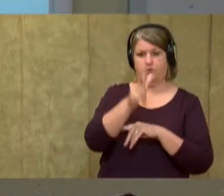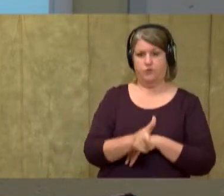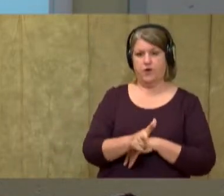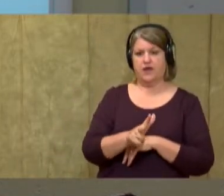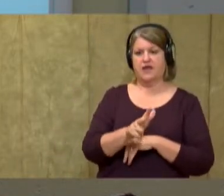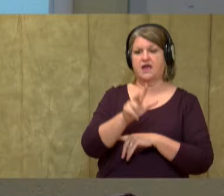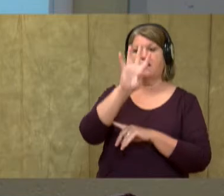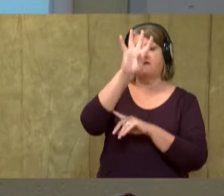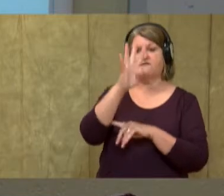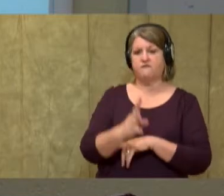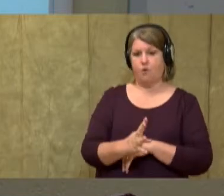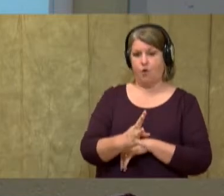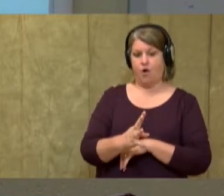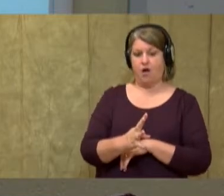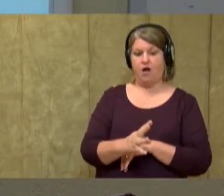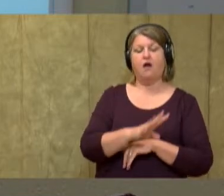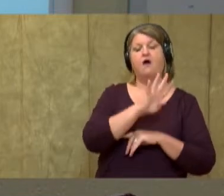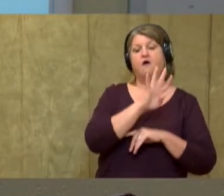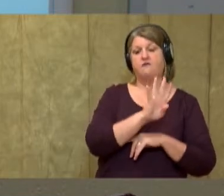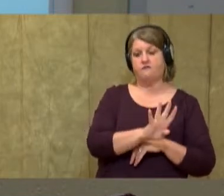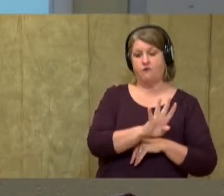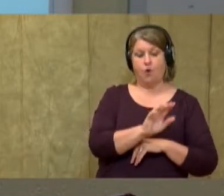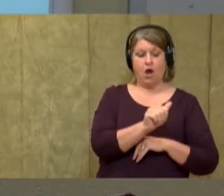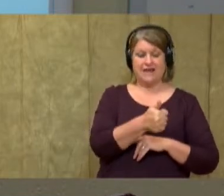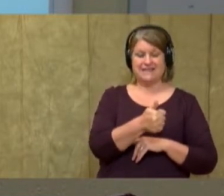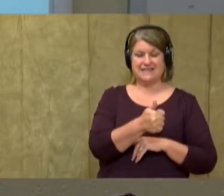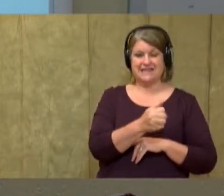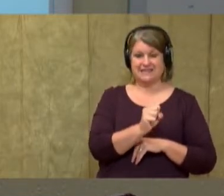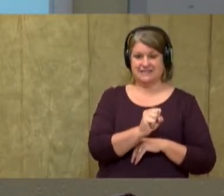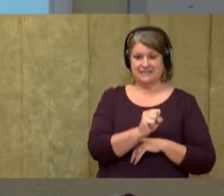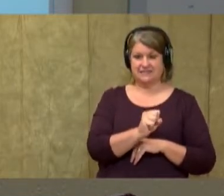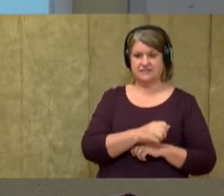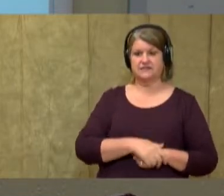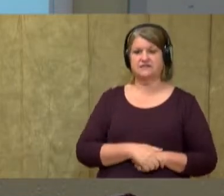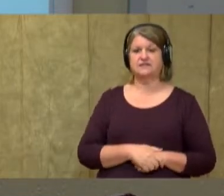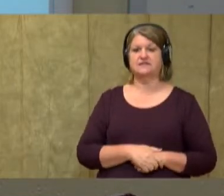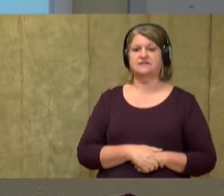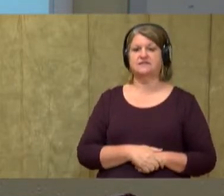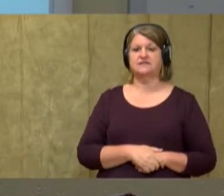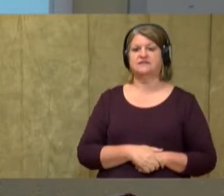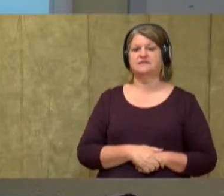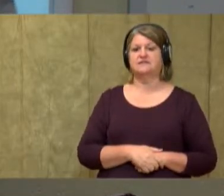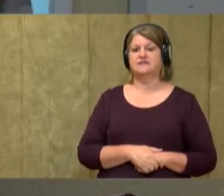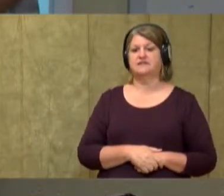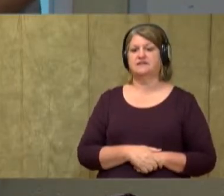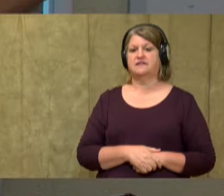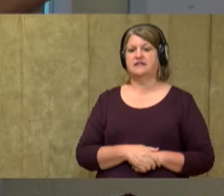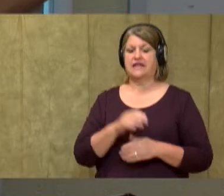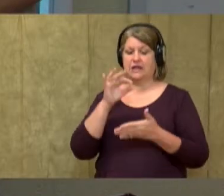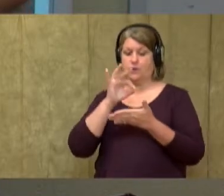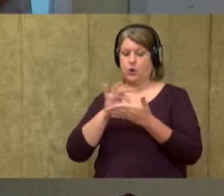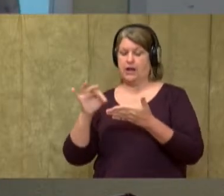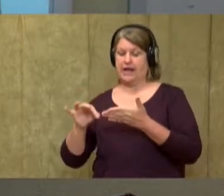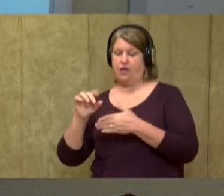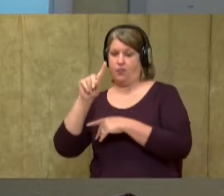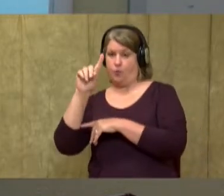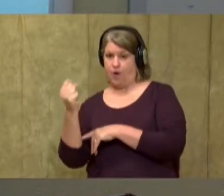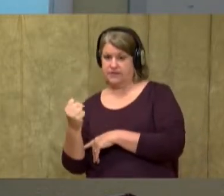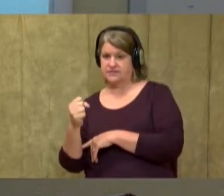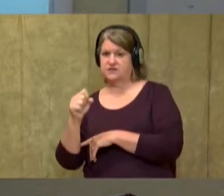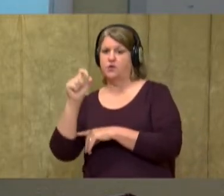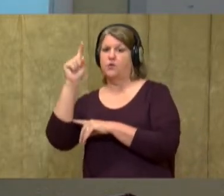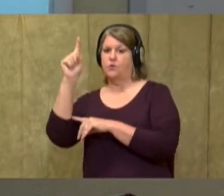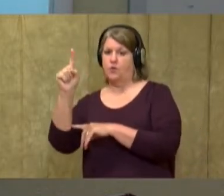3, 4. There's 4 tens. Oop, 4 tens. And let's count our ones.